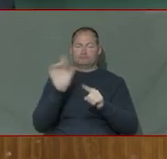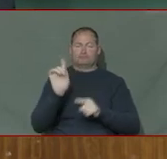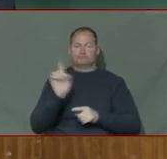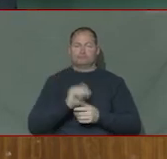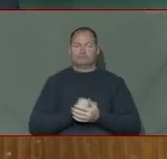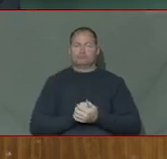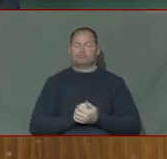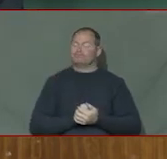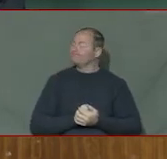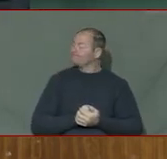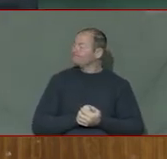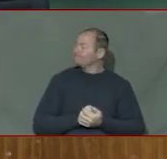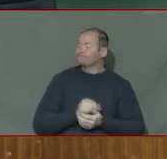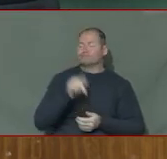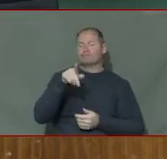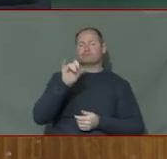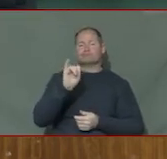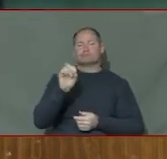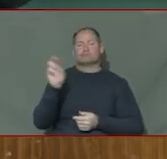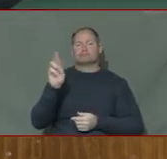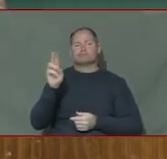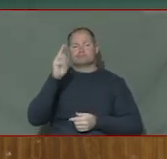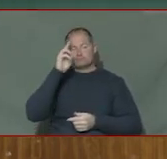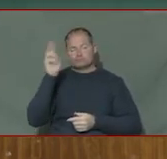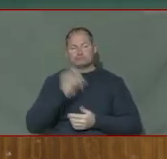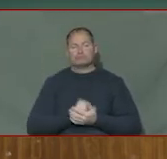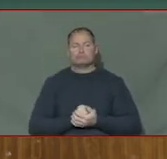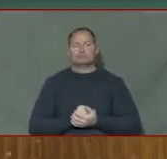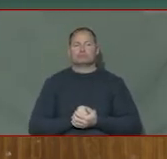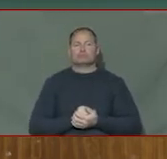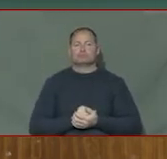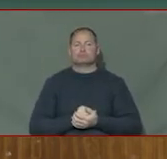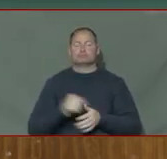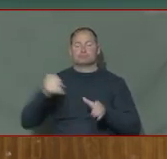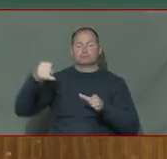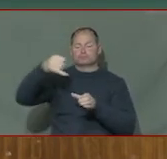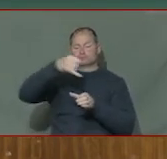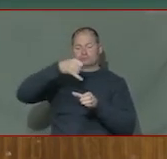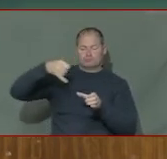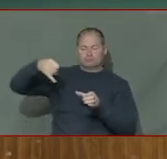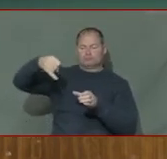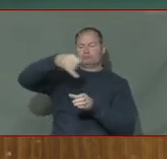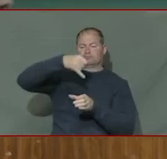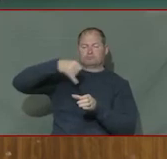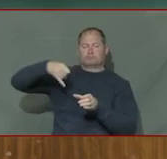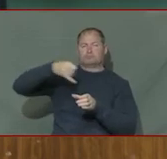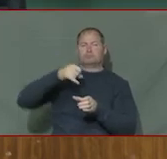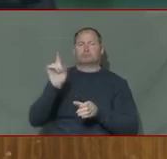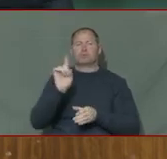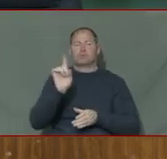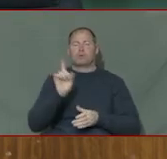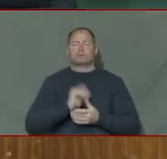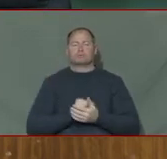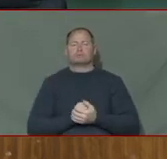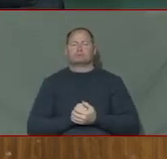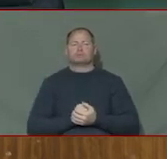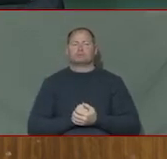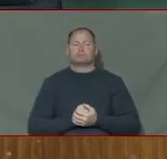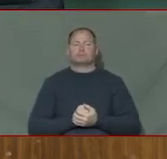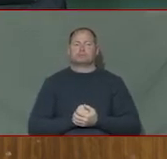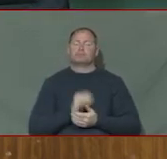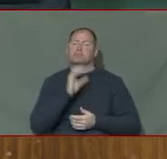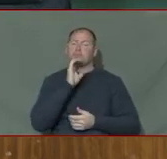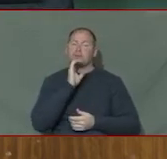radius squared, correct? What is the perimeter of a circle? It's the circumference of the circle, which is